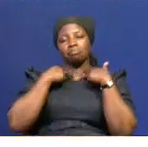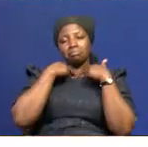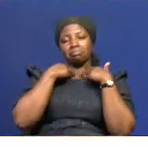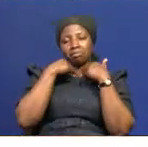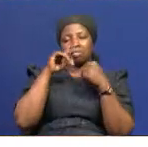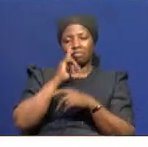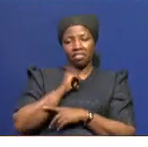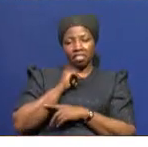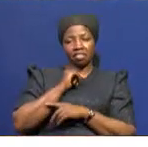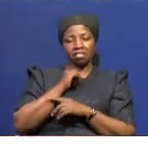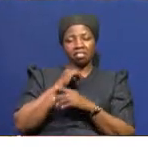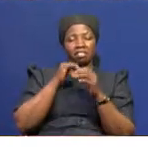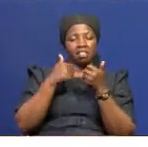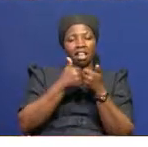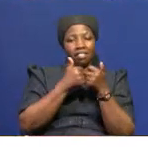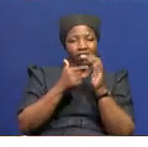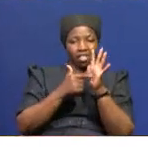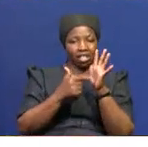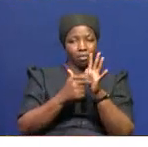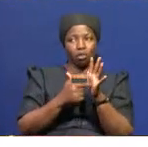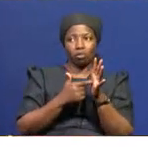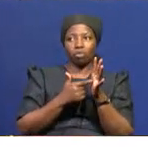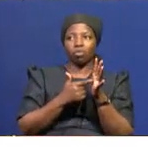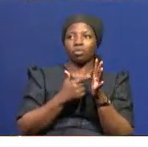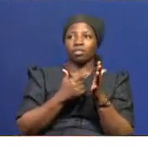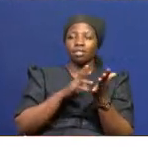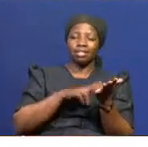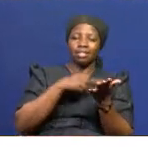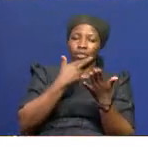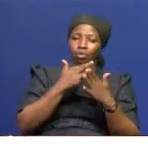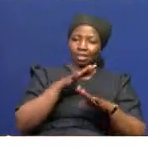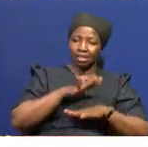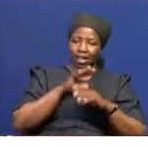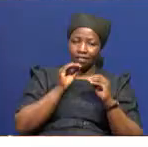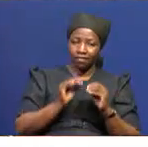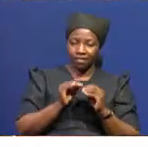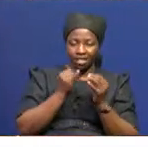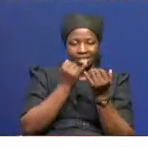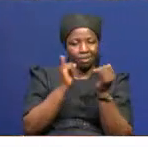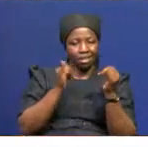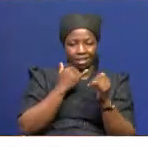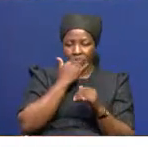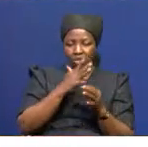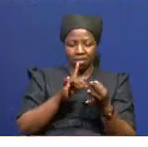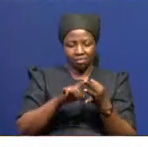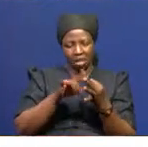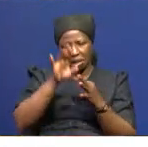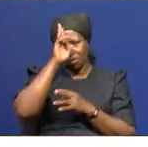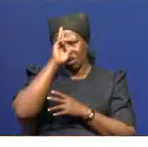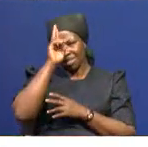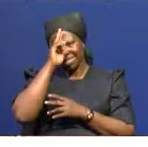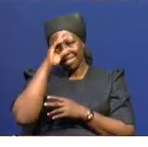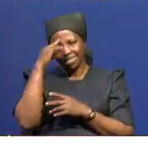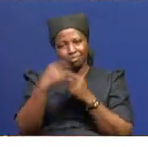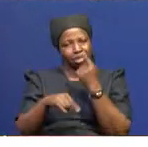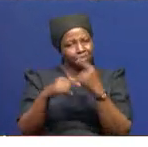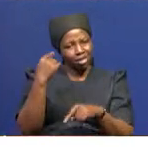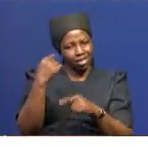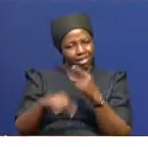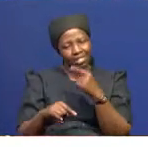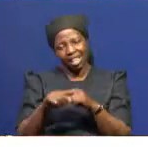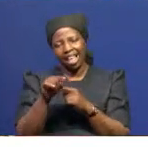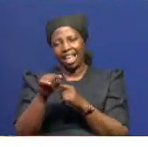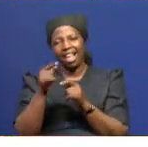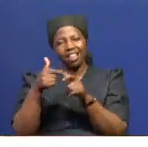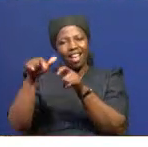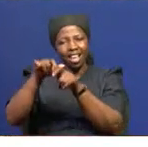limited operational independence, inadequate resourcing, and increased cases of police brutality and impunity have